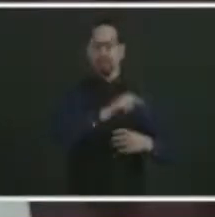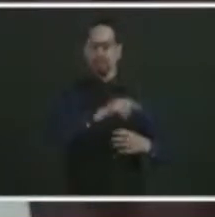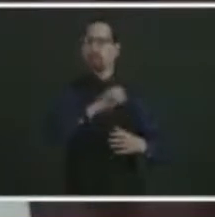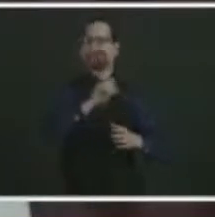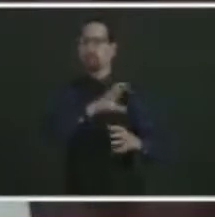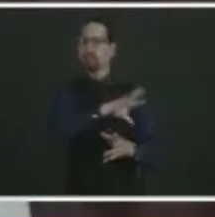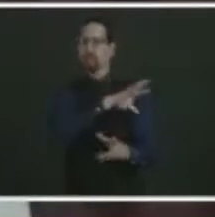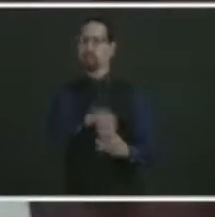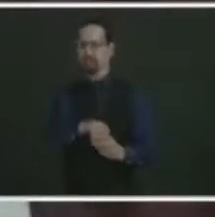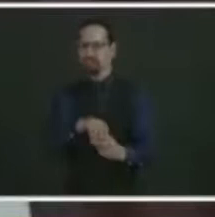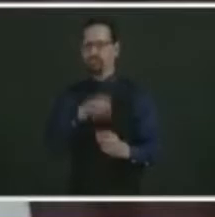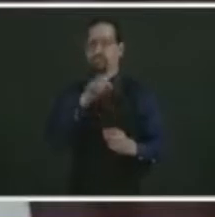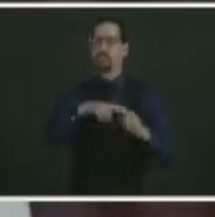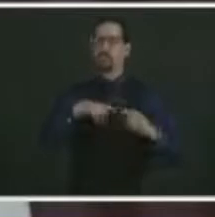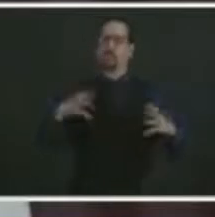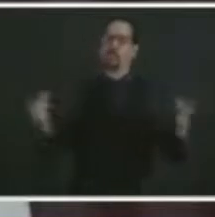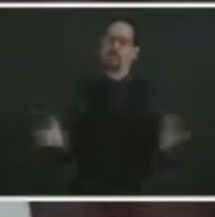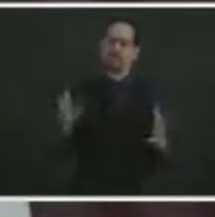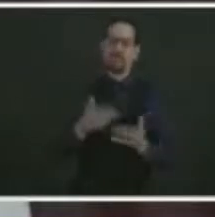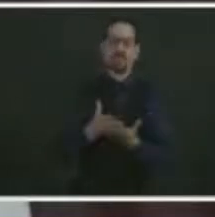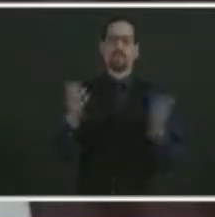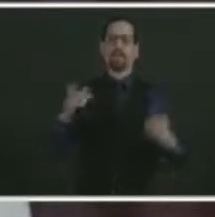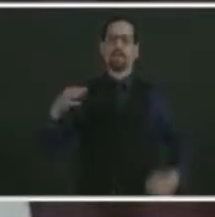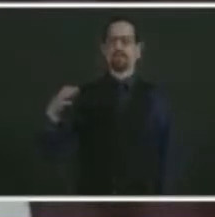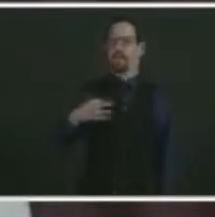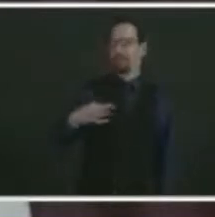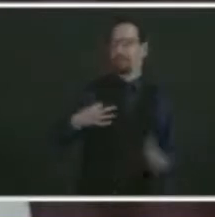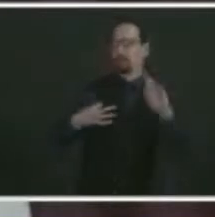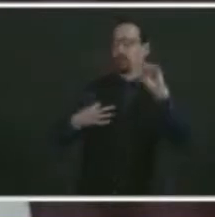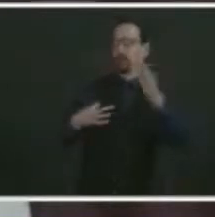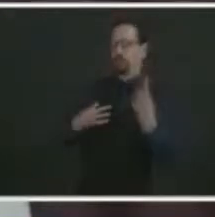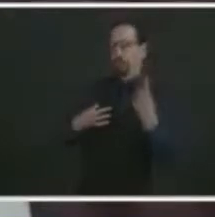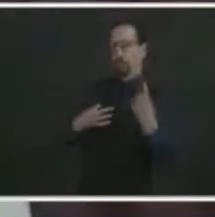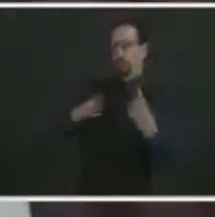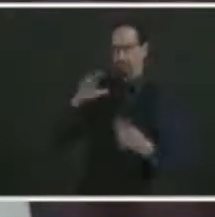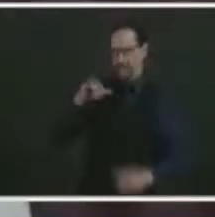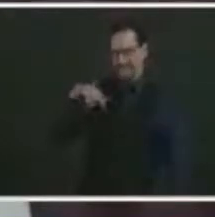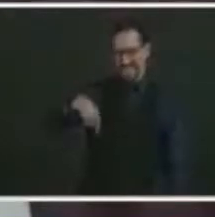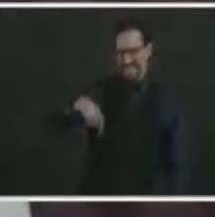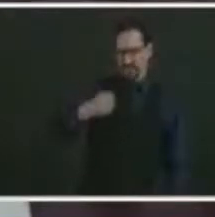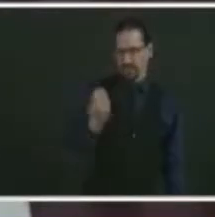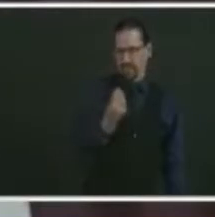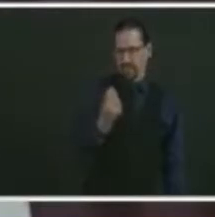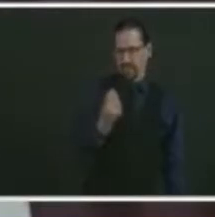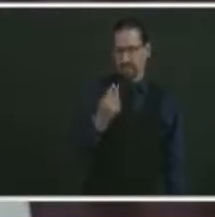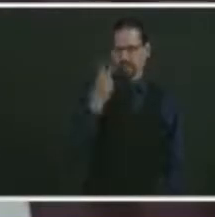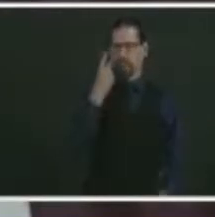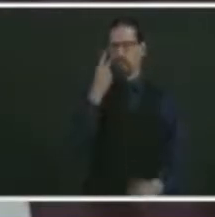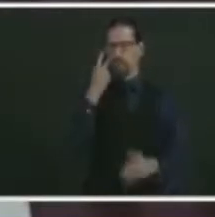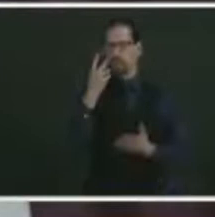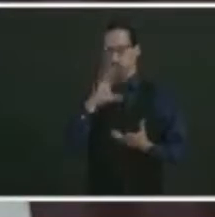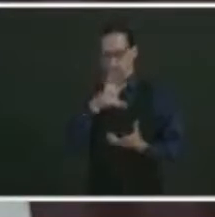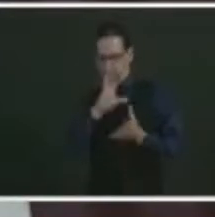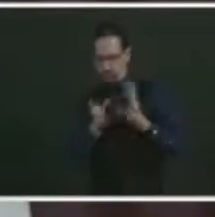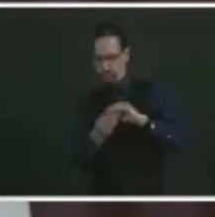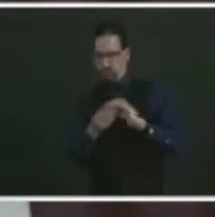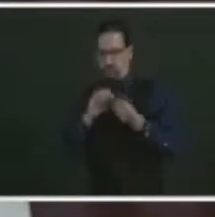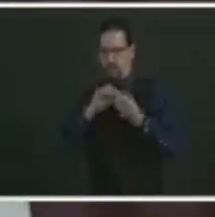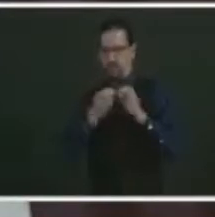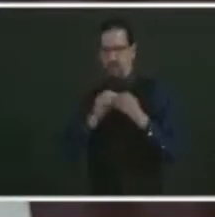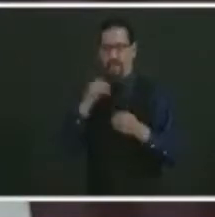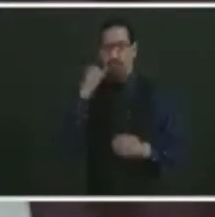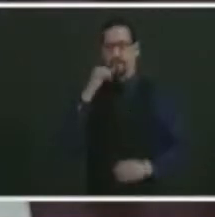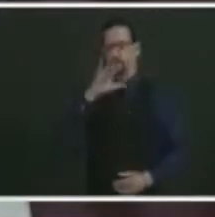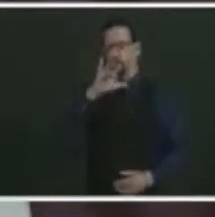encouraging volunteers to step forward by Monday. Our target is to see a minimum of 25% and a maximum of